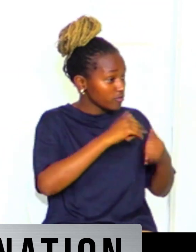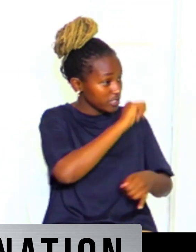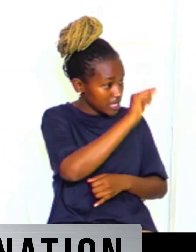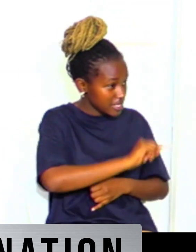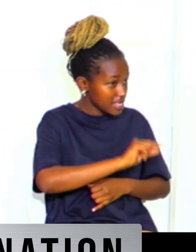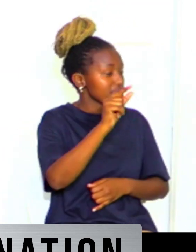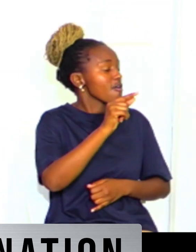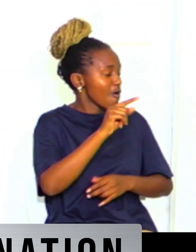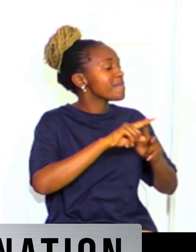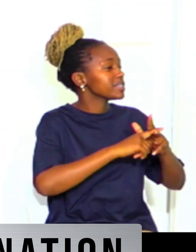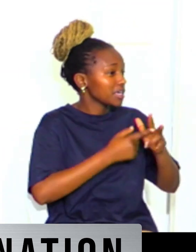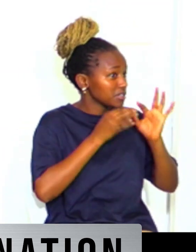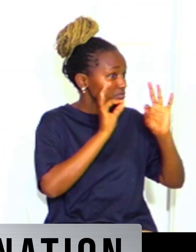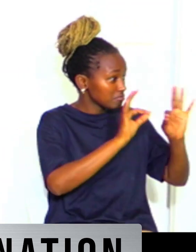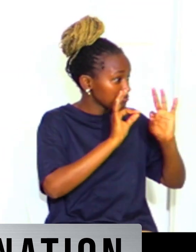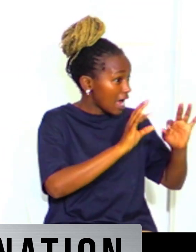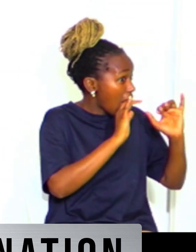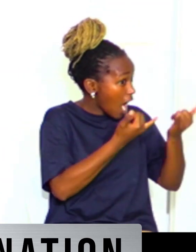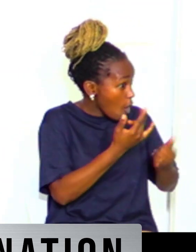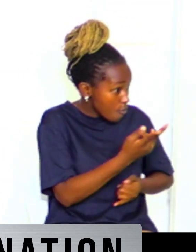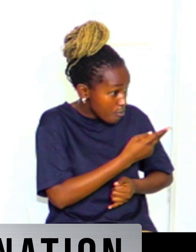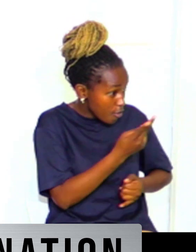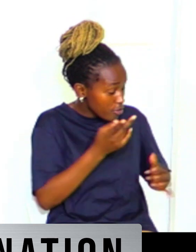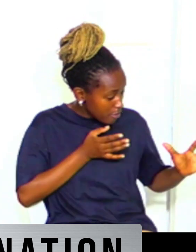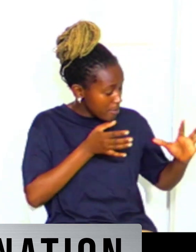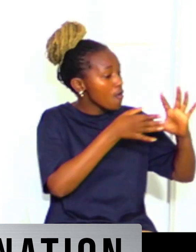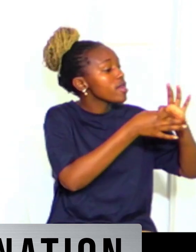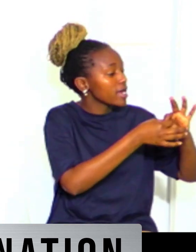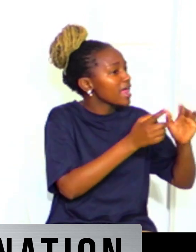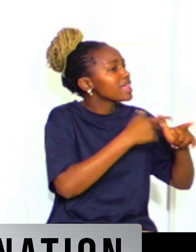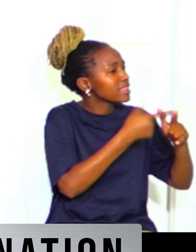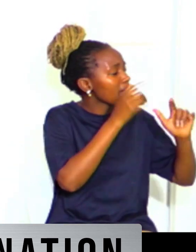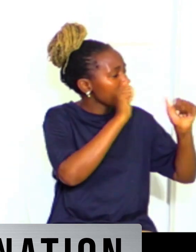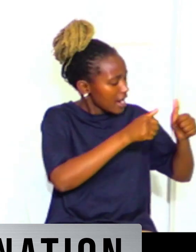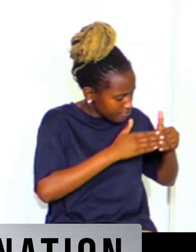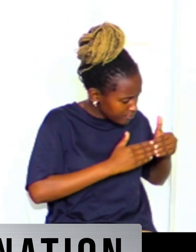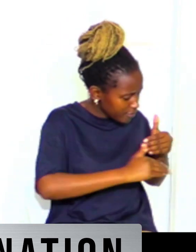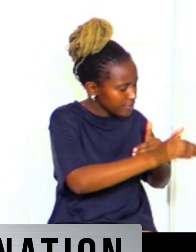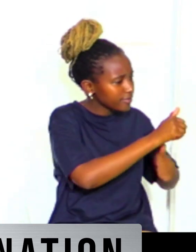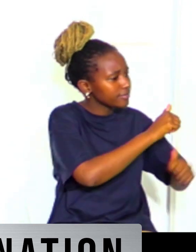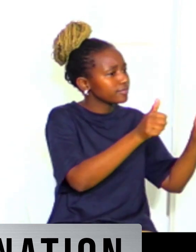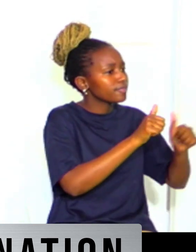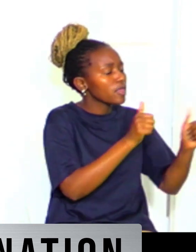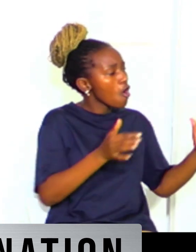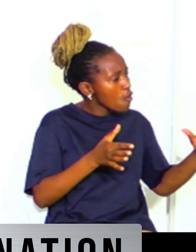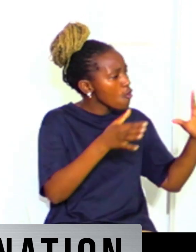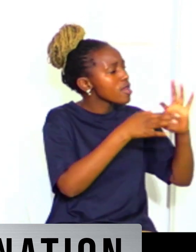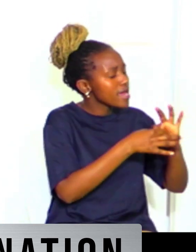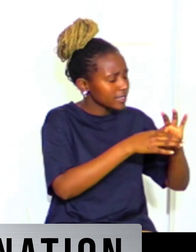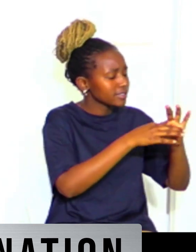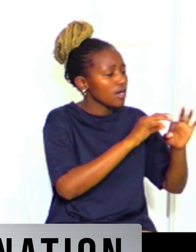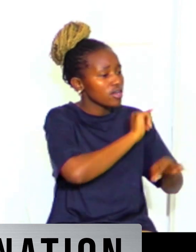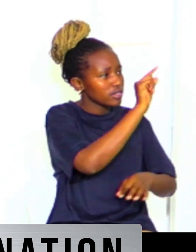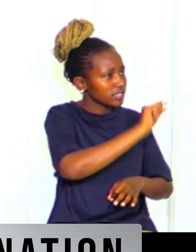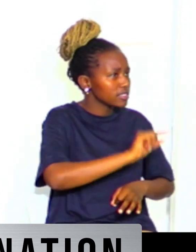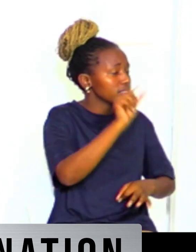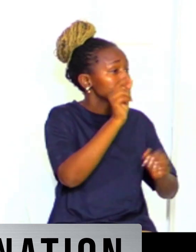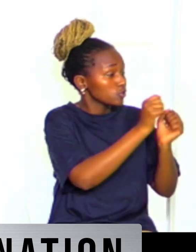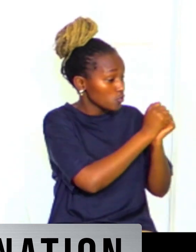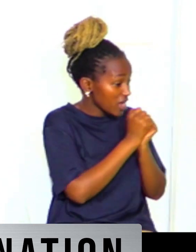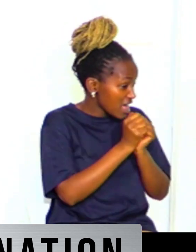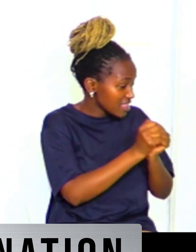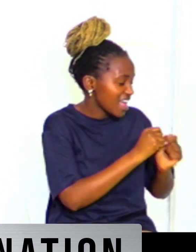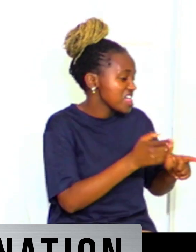be united. Wenye Morara Kibaso wanashikana na Kasmuel, sasa waendelee tu hivyo. Washikanishe wote. Okay. Itakuwa